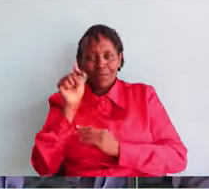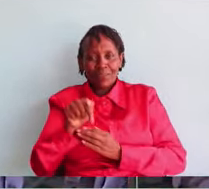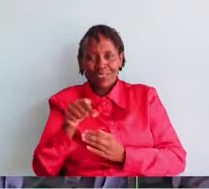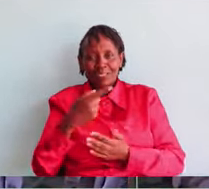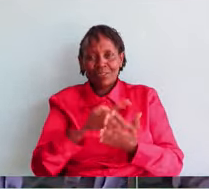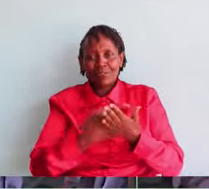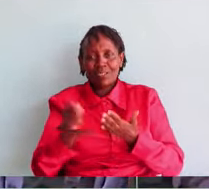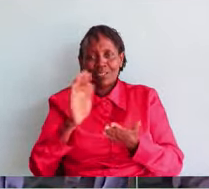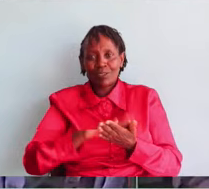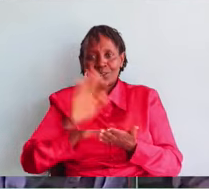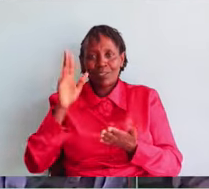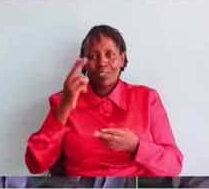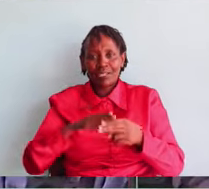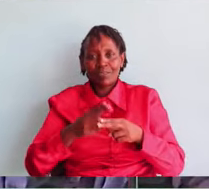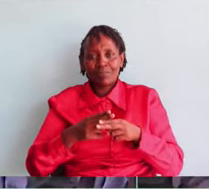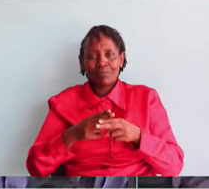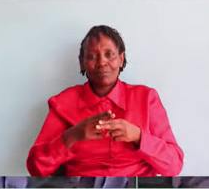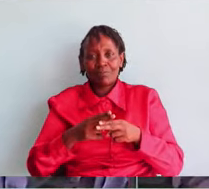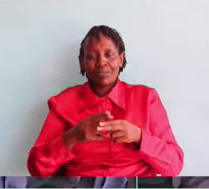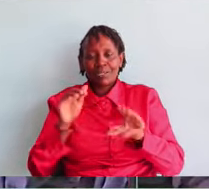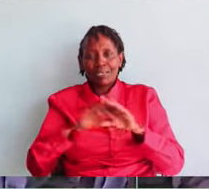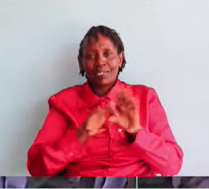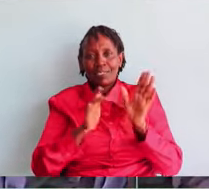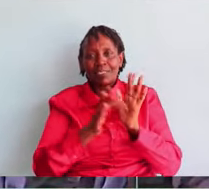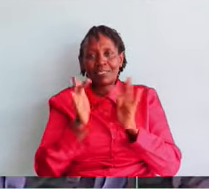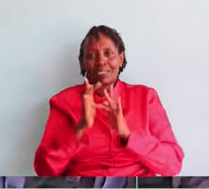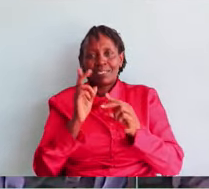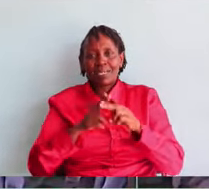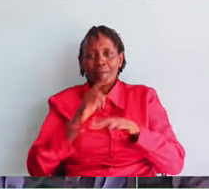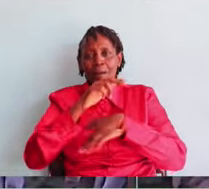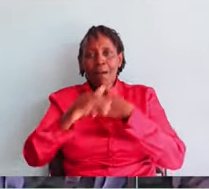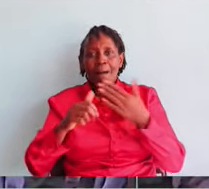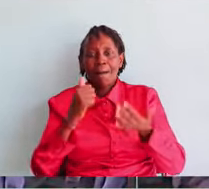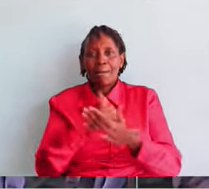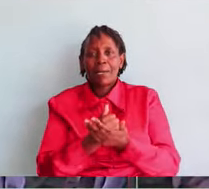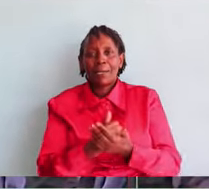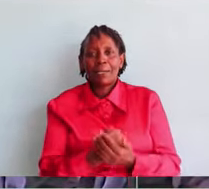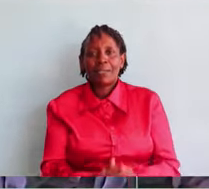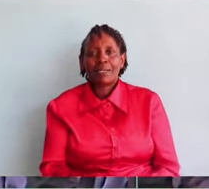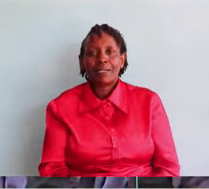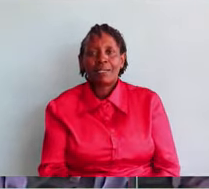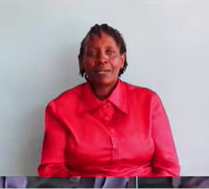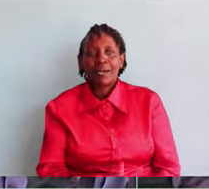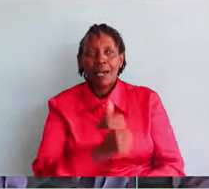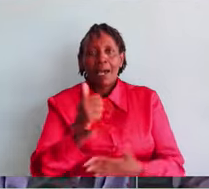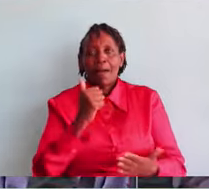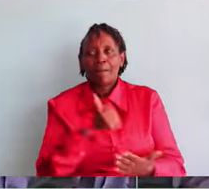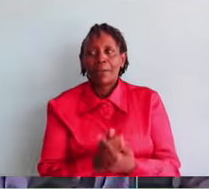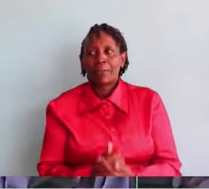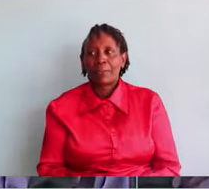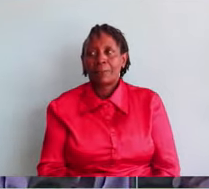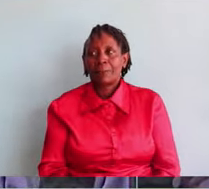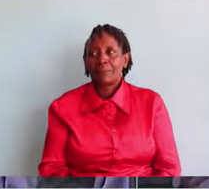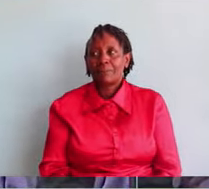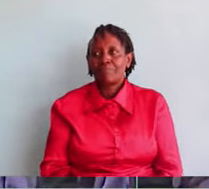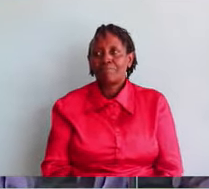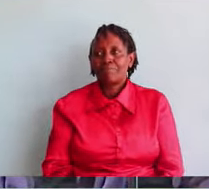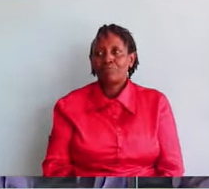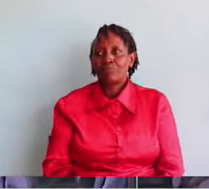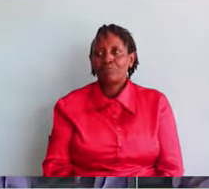the glory and honor of your name. This is our prayer. In Jesus' mighty name we pray. Amen. Amen. Amen. Please turn to somebody as we share the